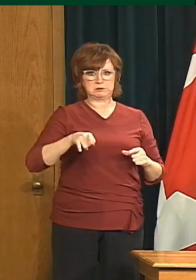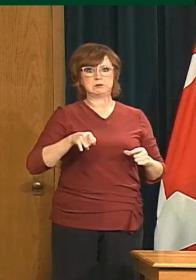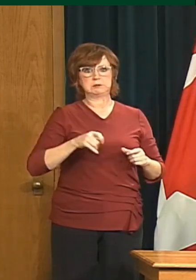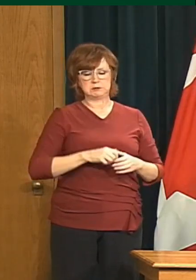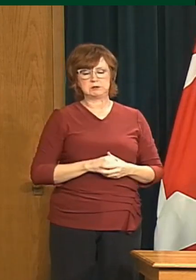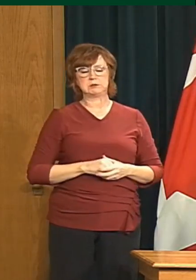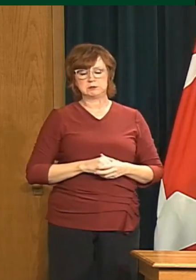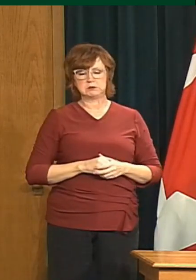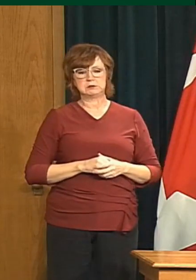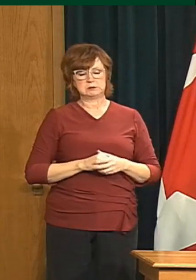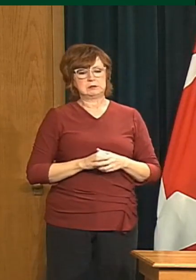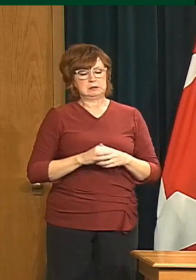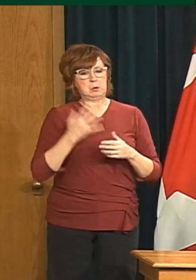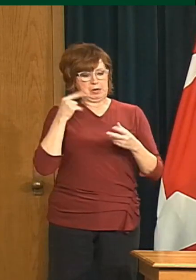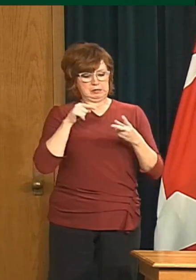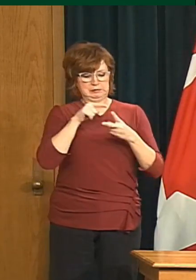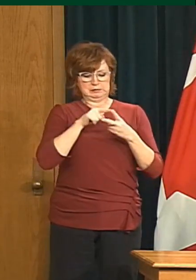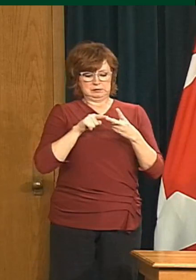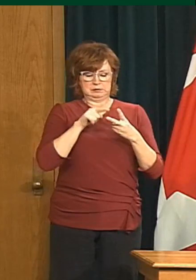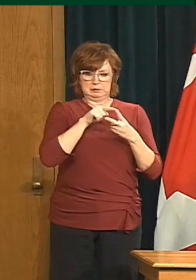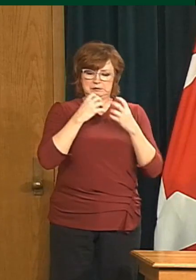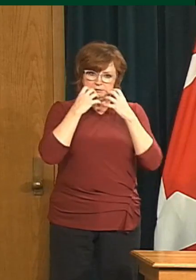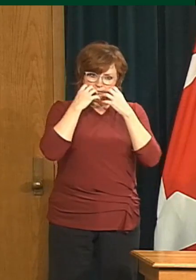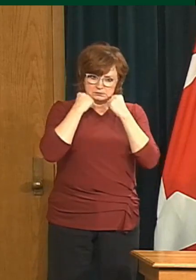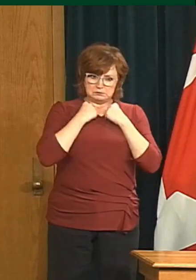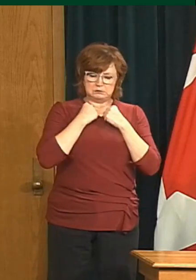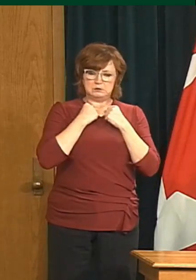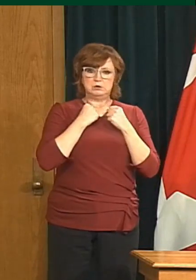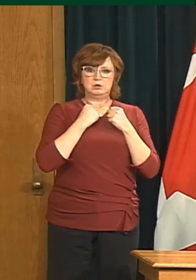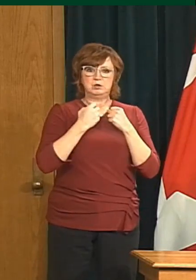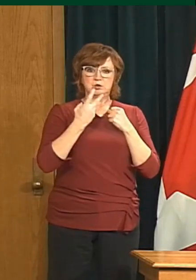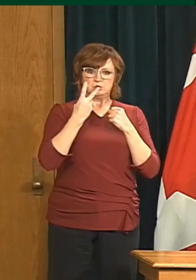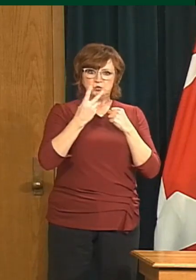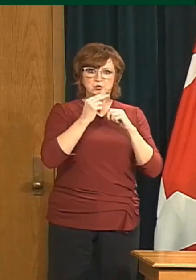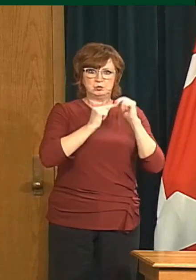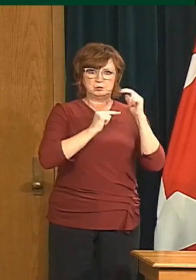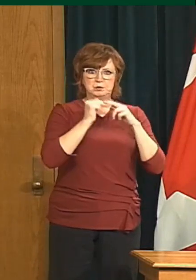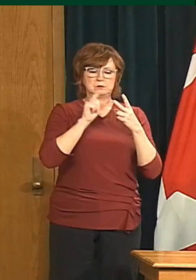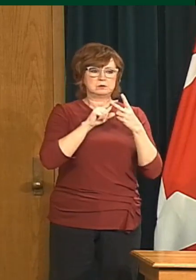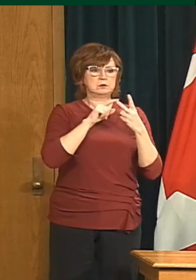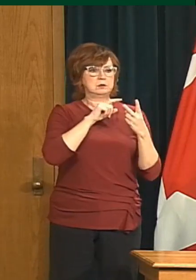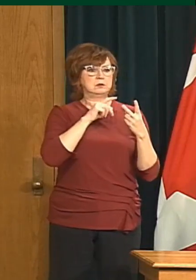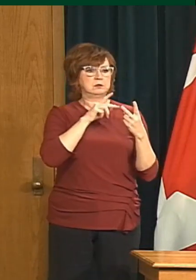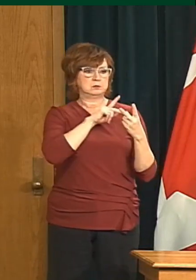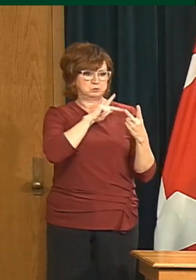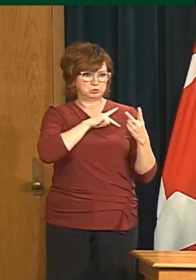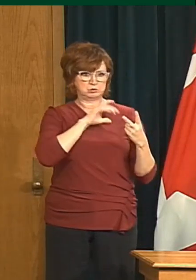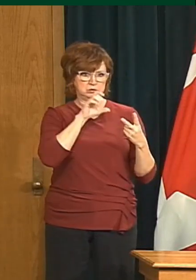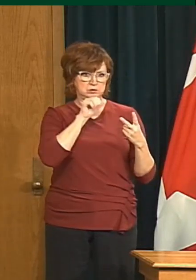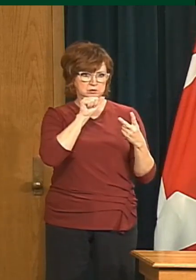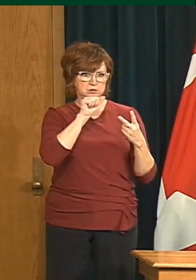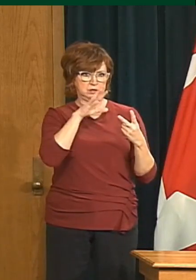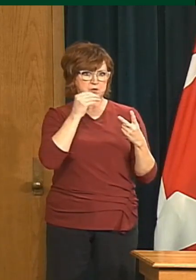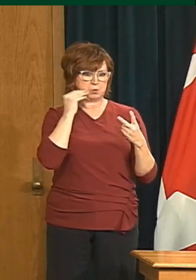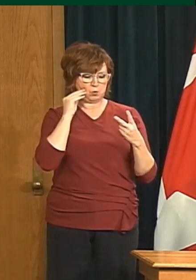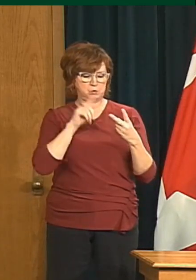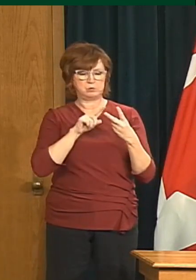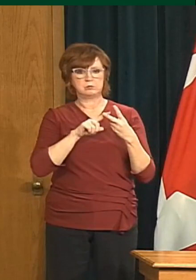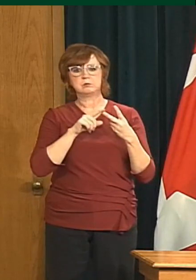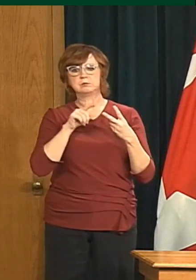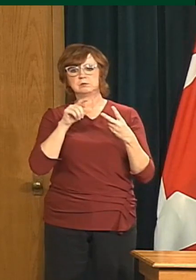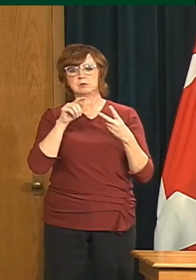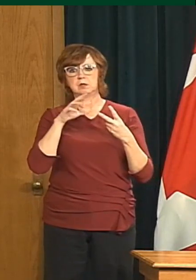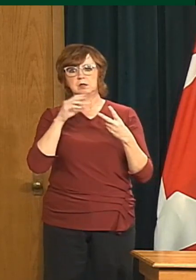impacted facilities, but all long-term care facilities, personal care homes, and assisted living facilities in Saskatchewan. Thank